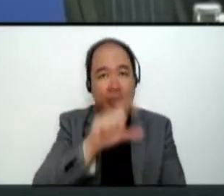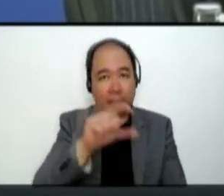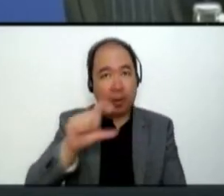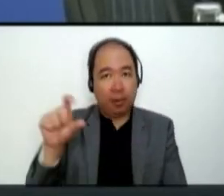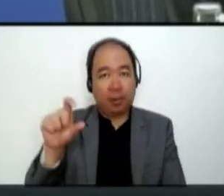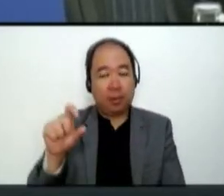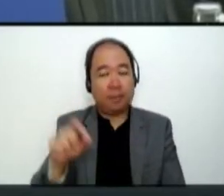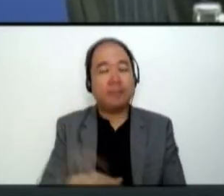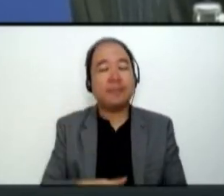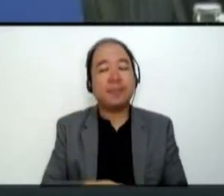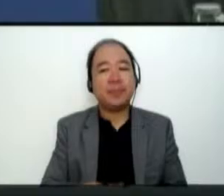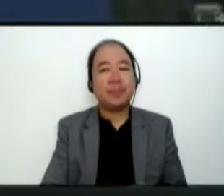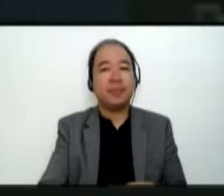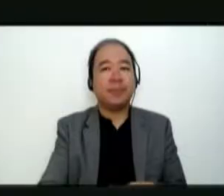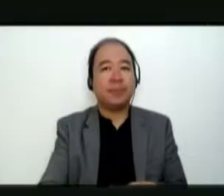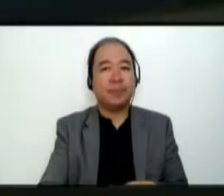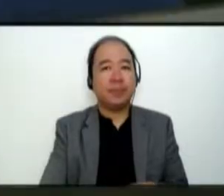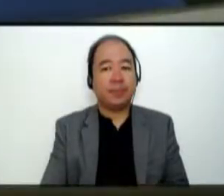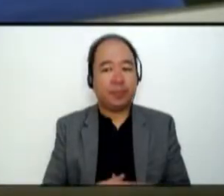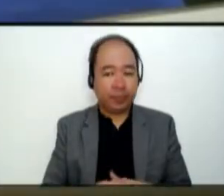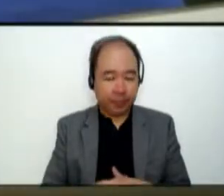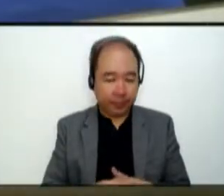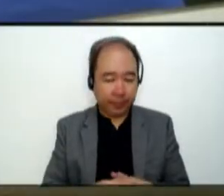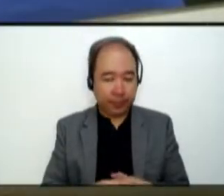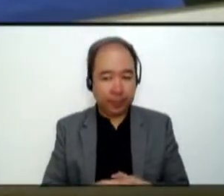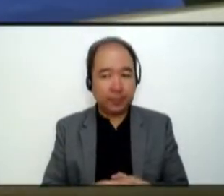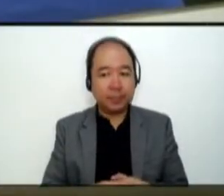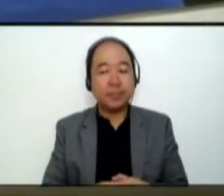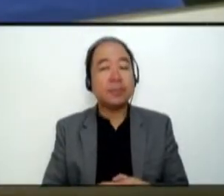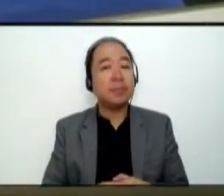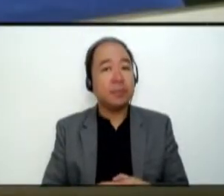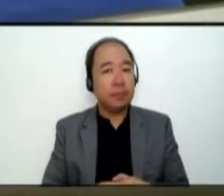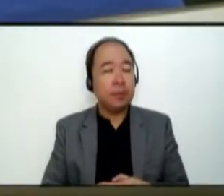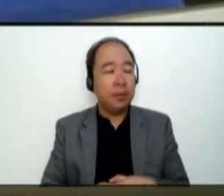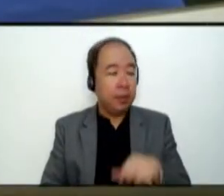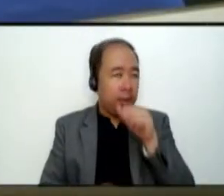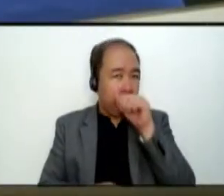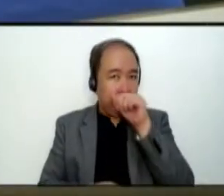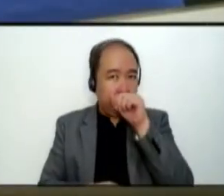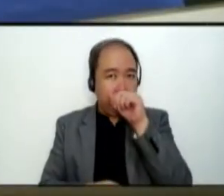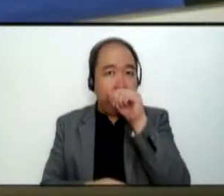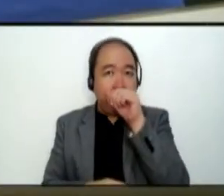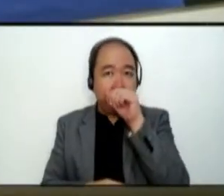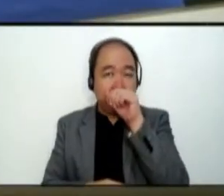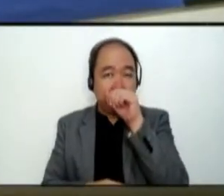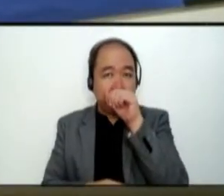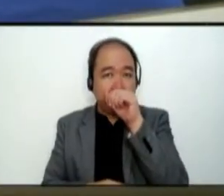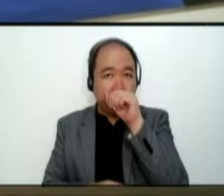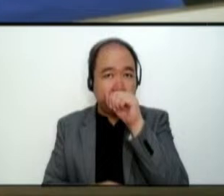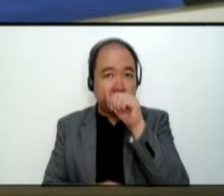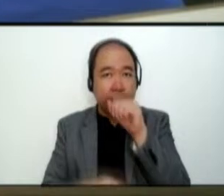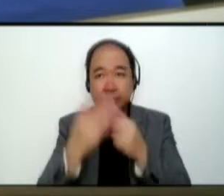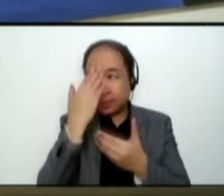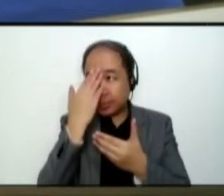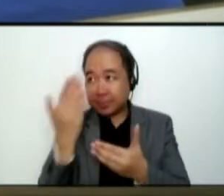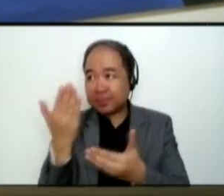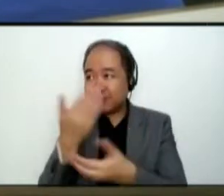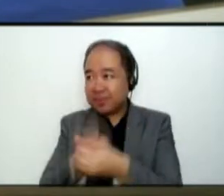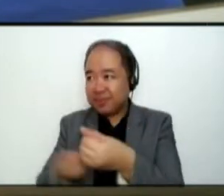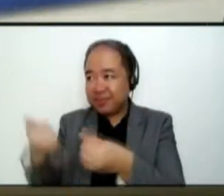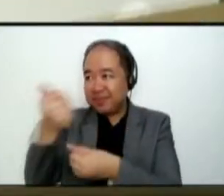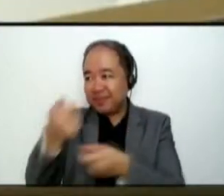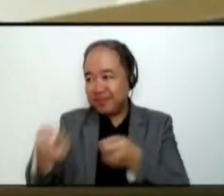I now invite to take the floor. Mr. Chair, Excellency, distinguished delegates, good